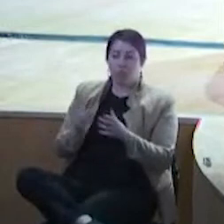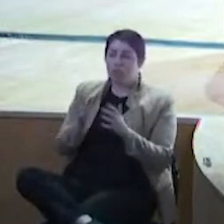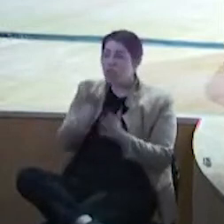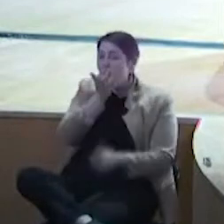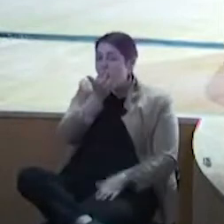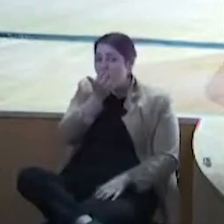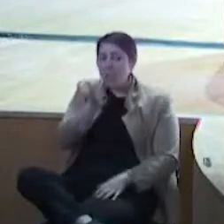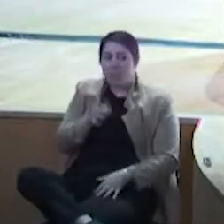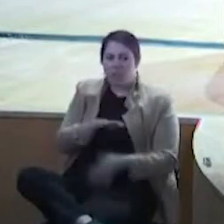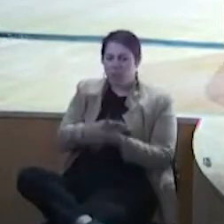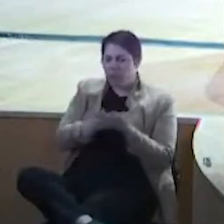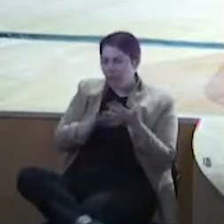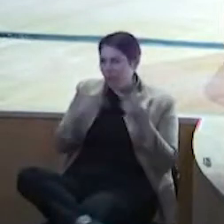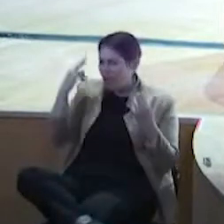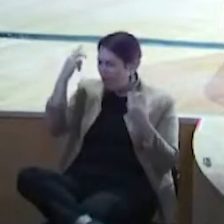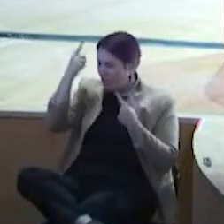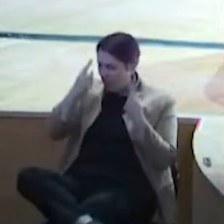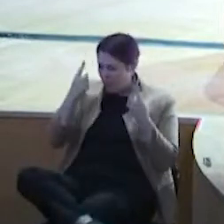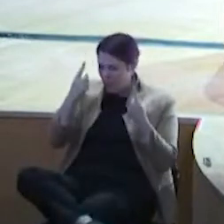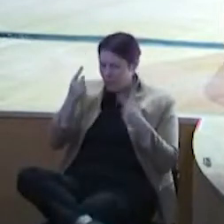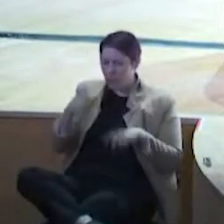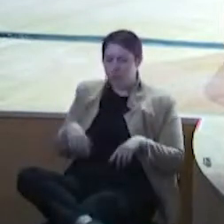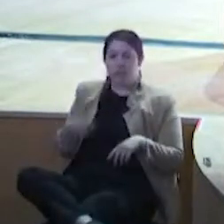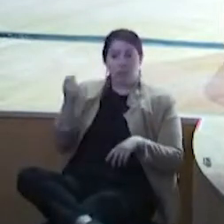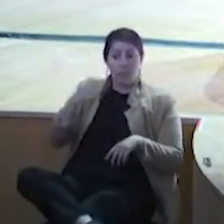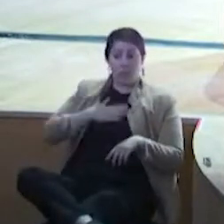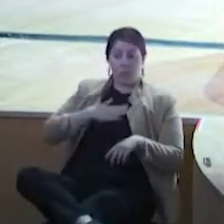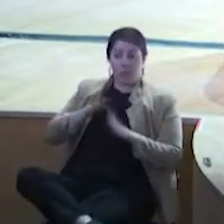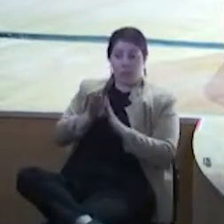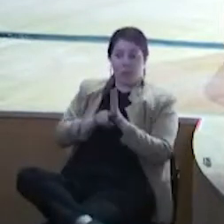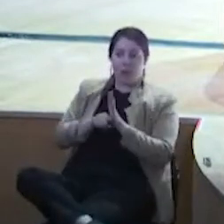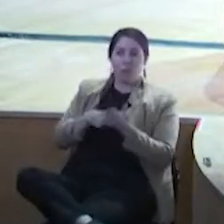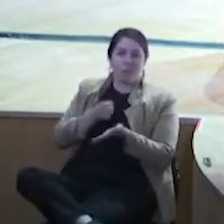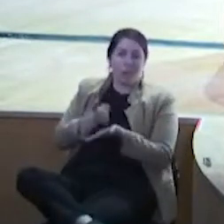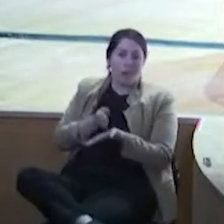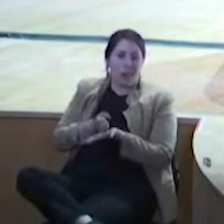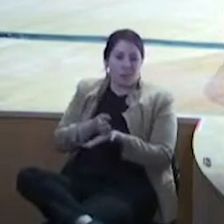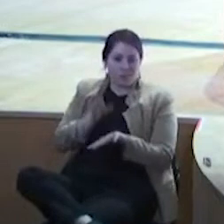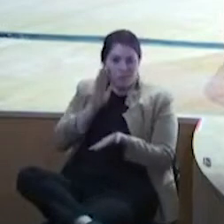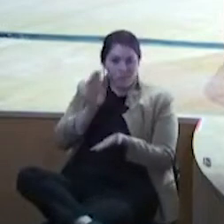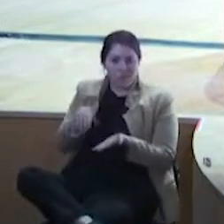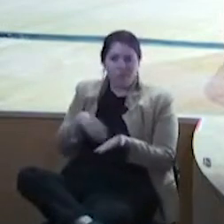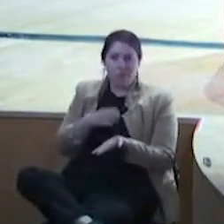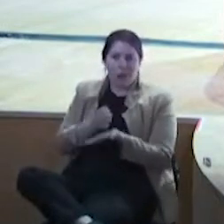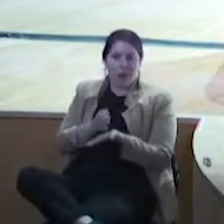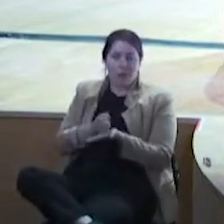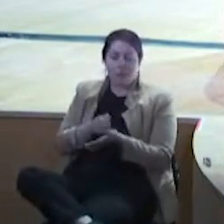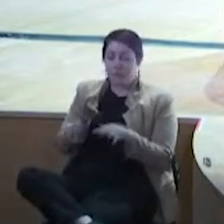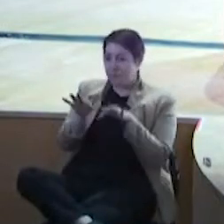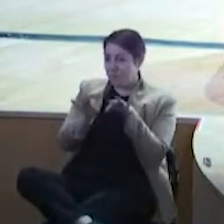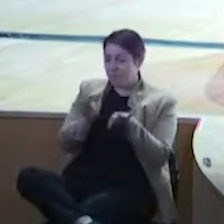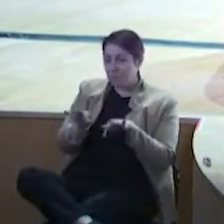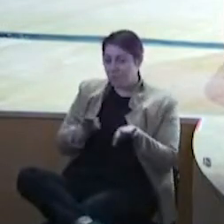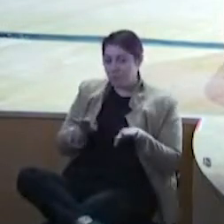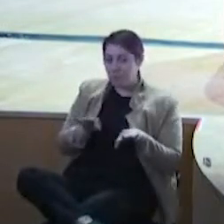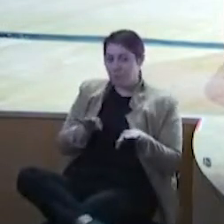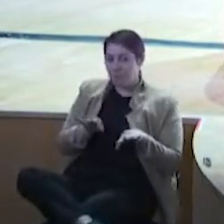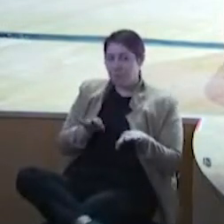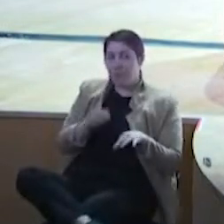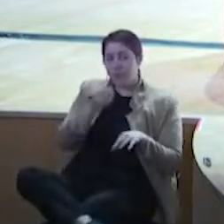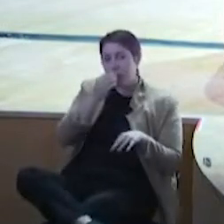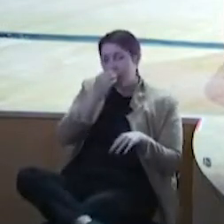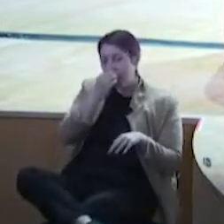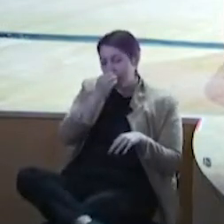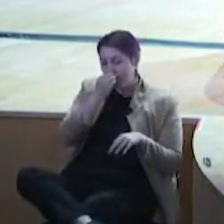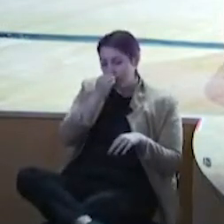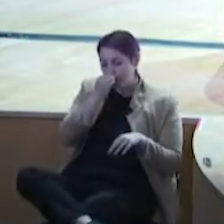Additionally, my background is economics, so I will tell you that